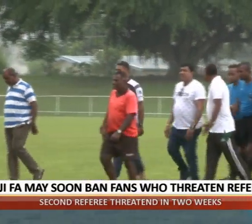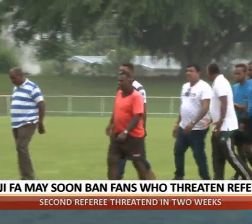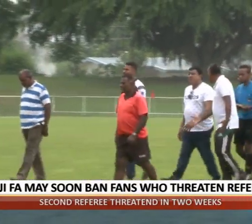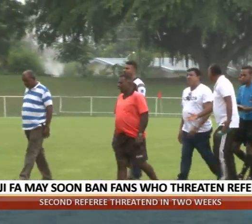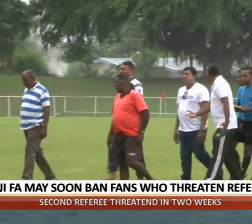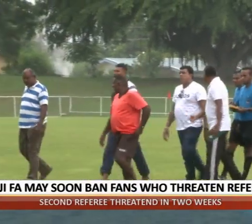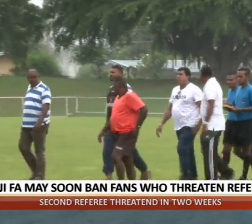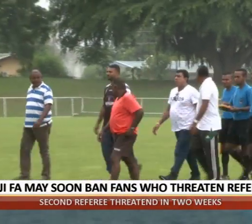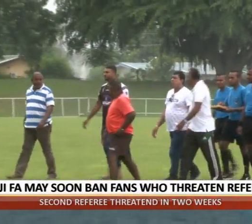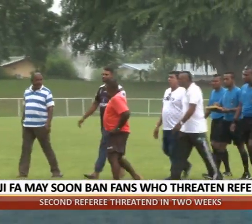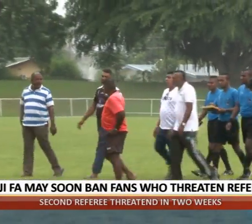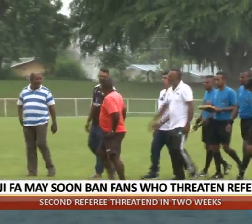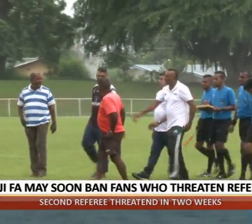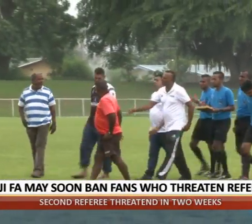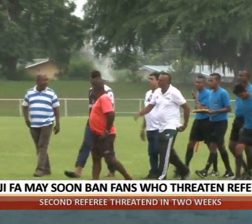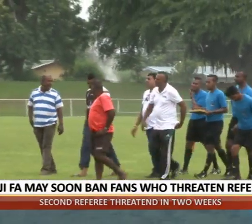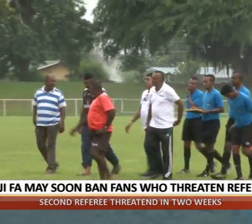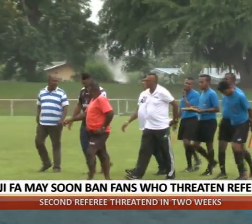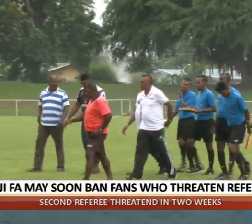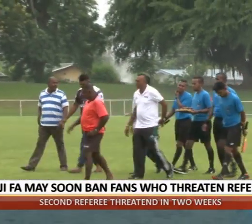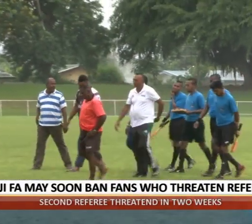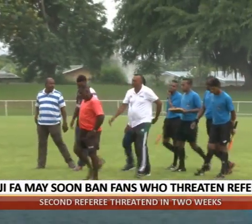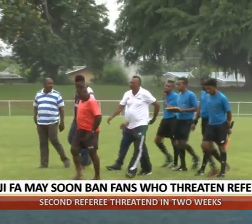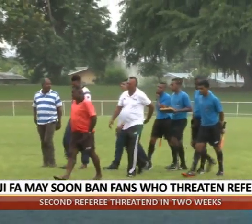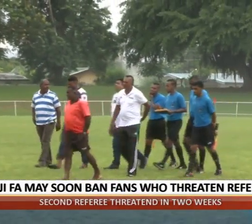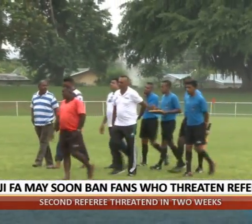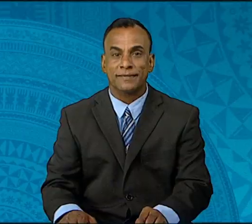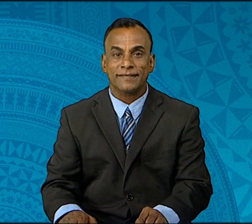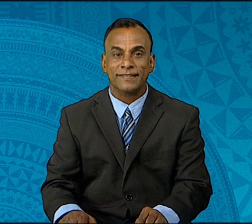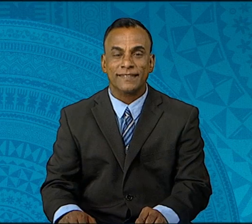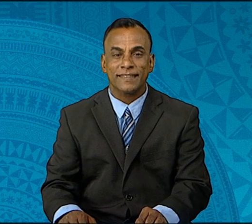ni soka, nina enrabu matua na tiki na ungo.